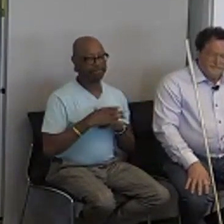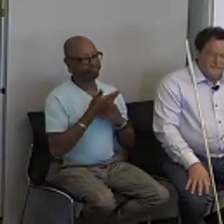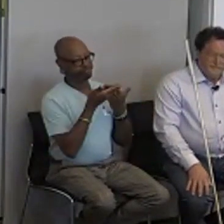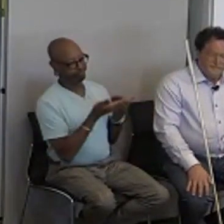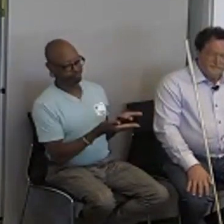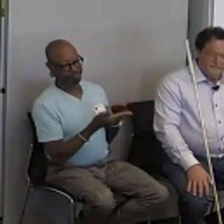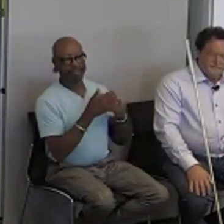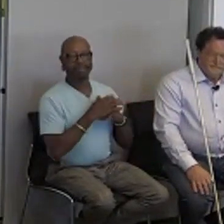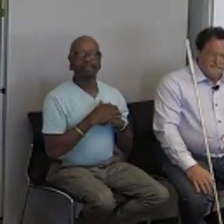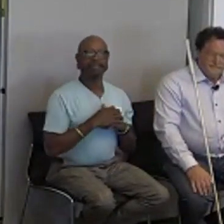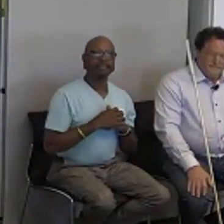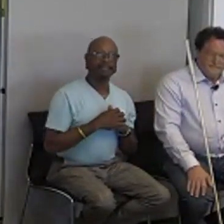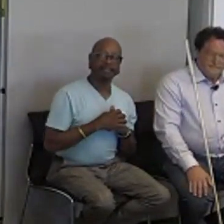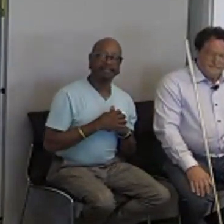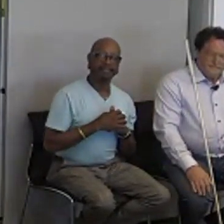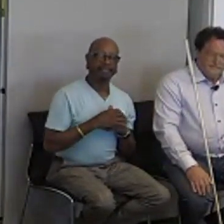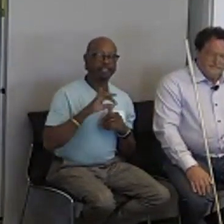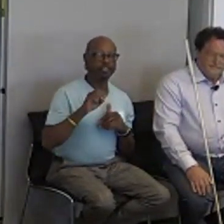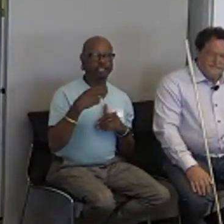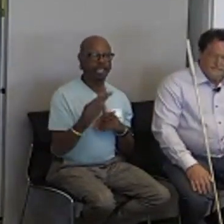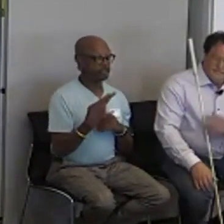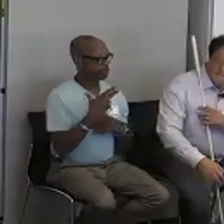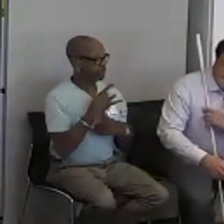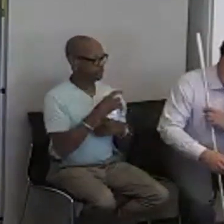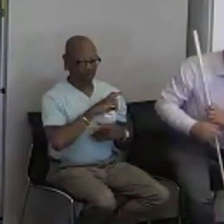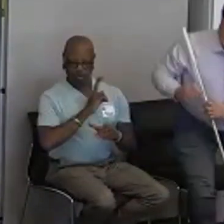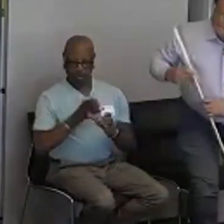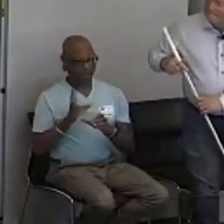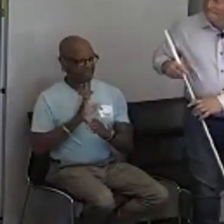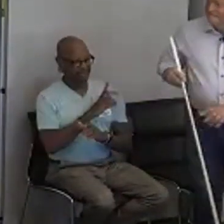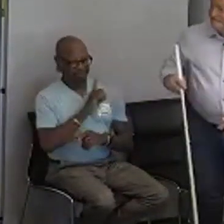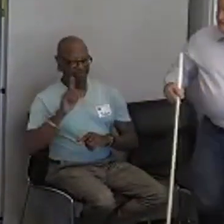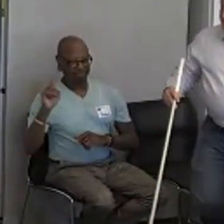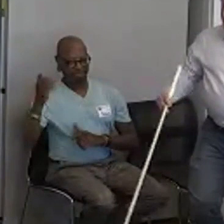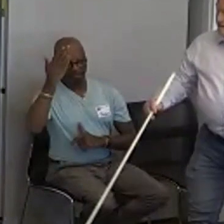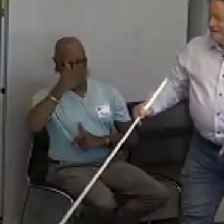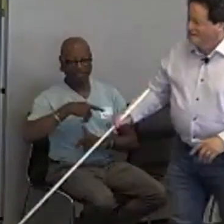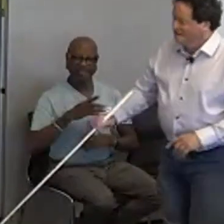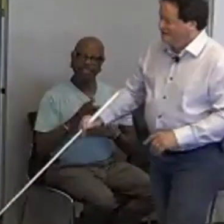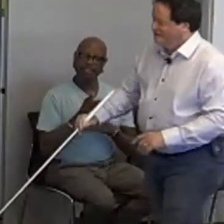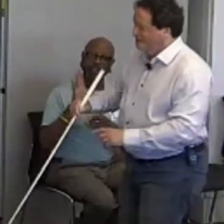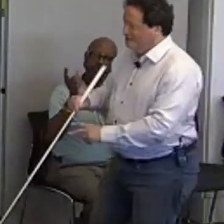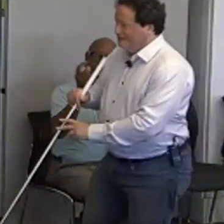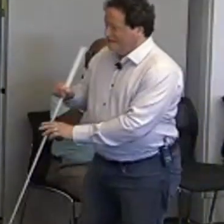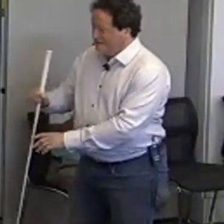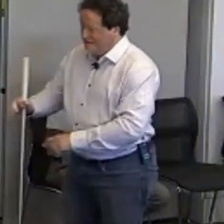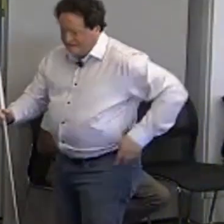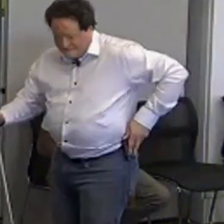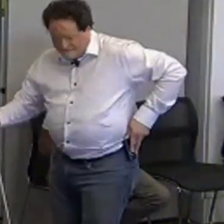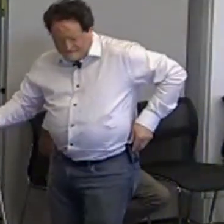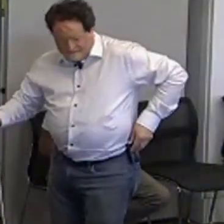Automated Production. Josh, would you like to join us and give a few words?